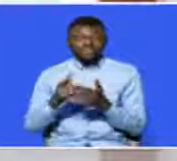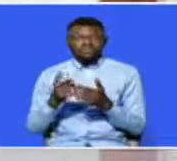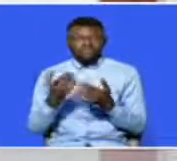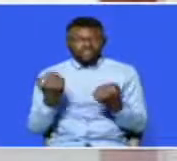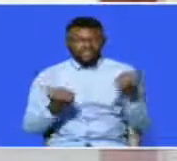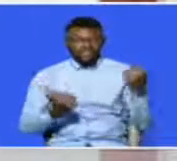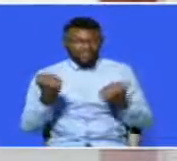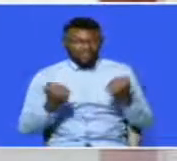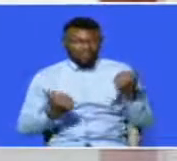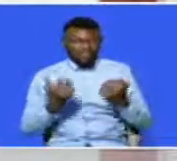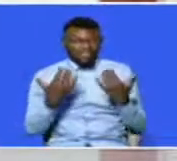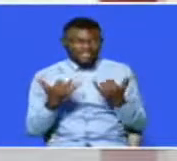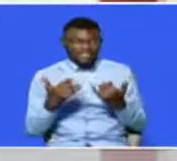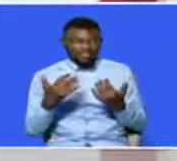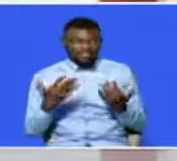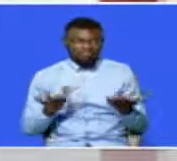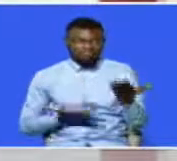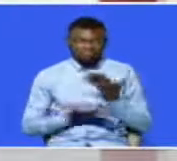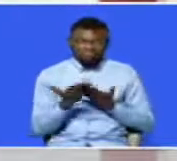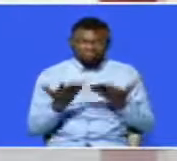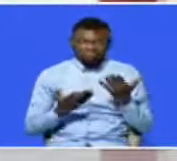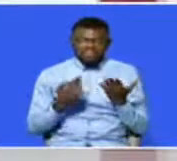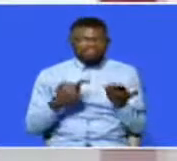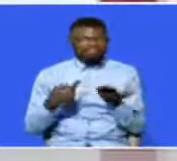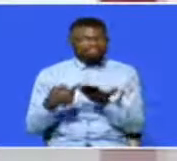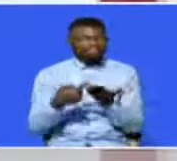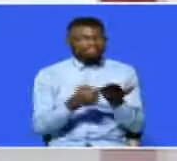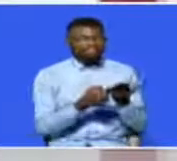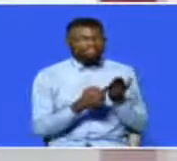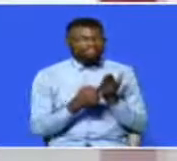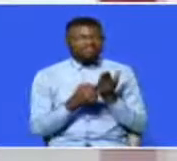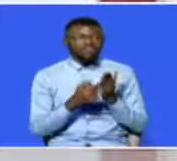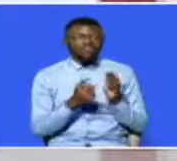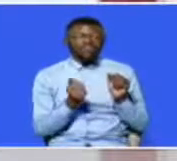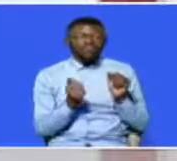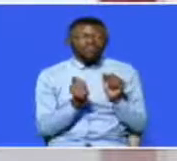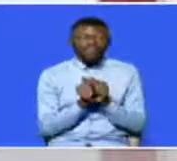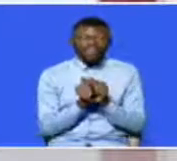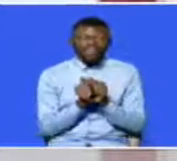in talks and in discussions with some of these